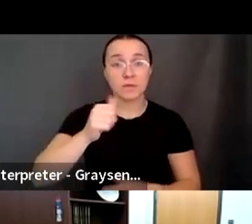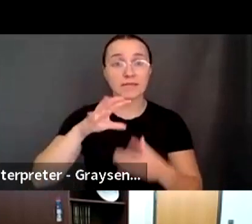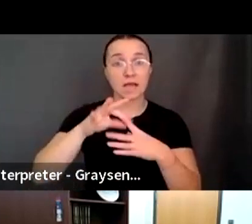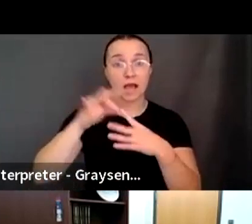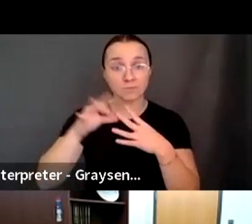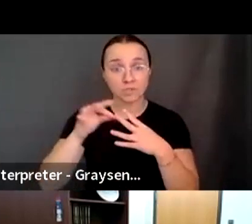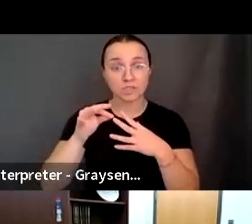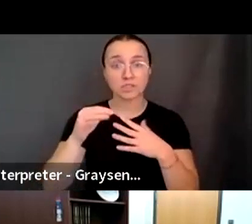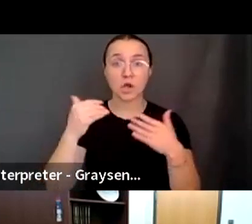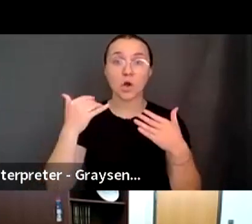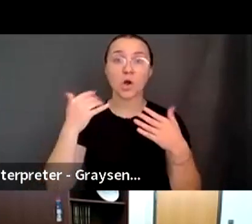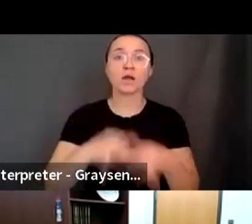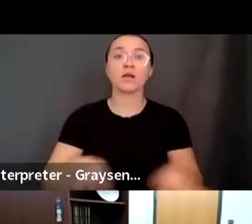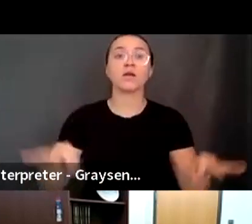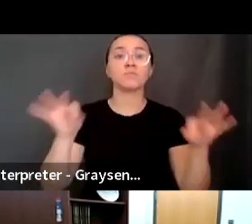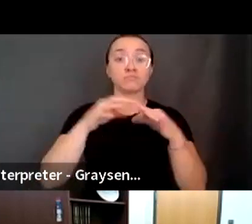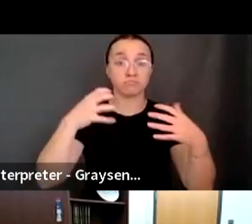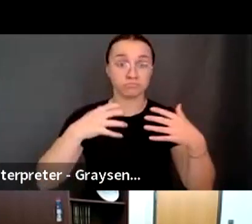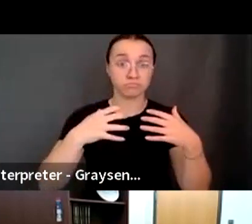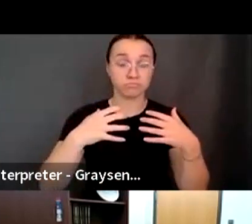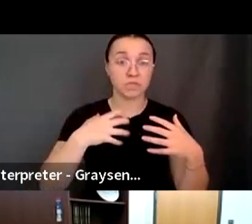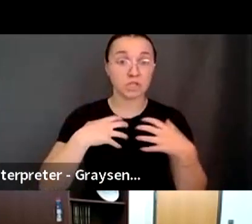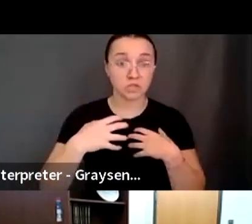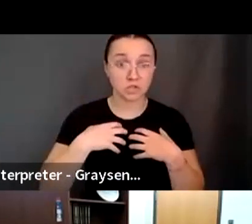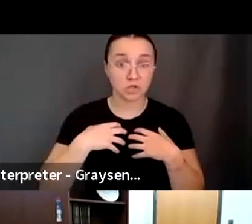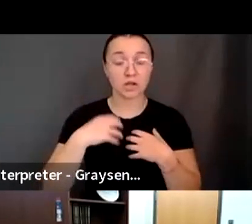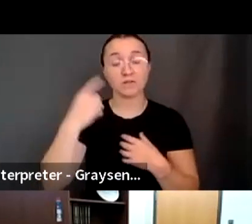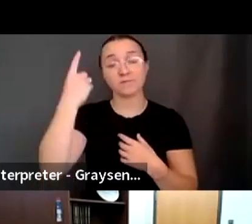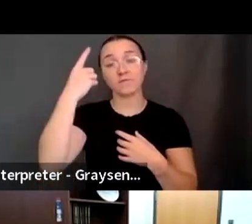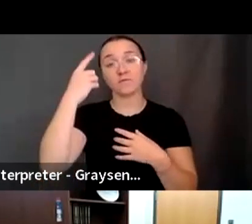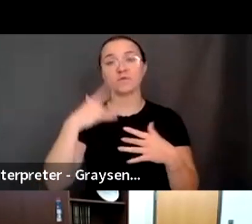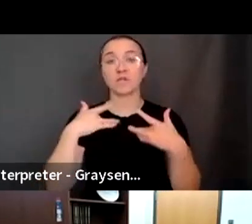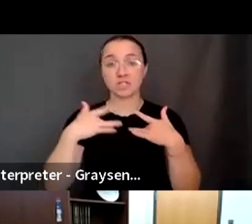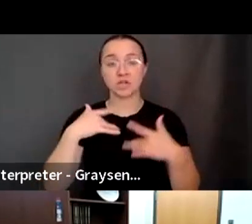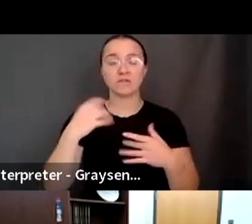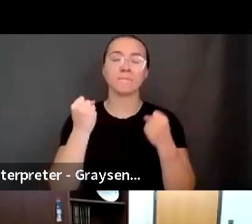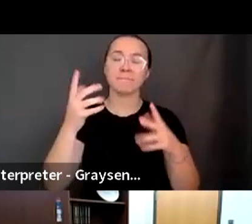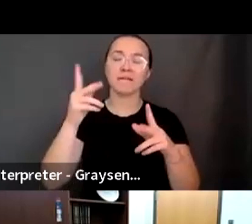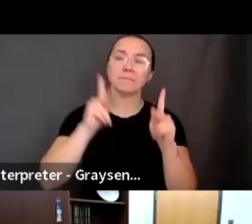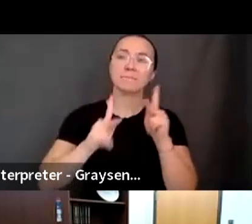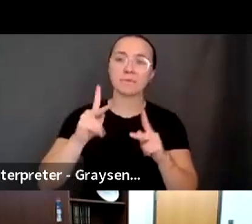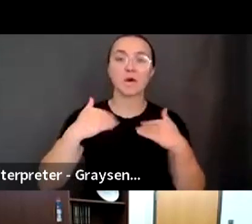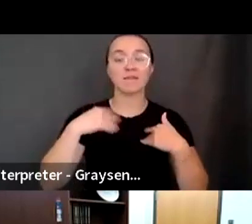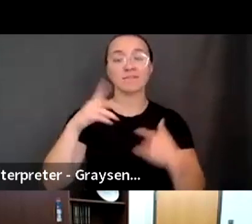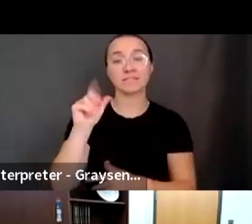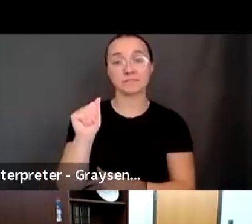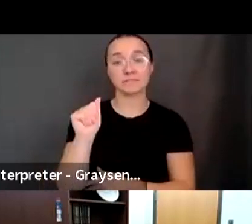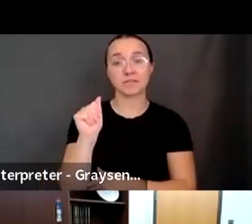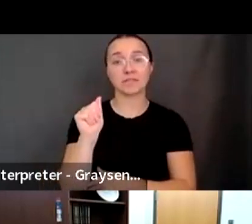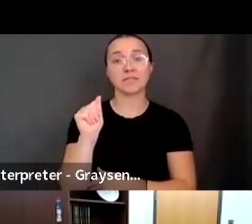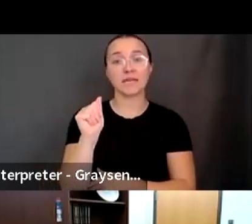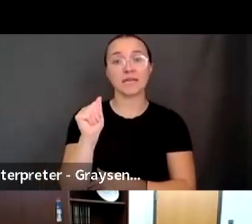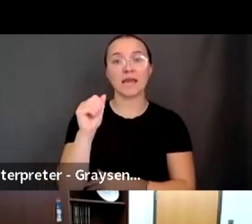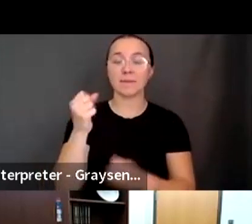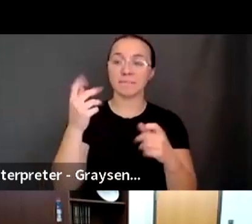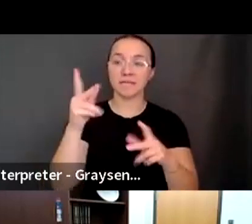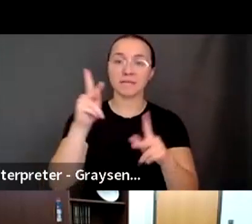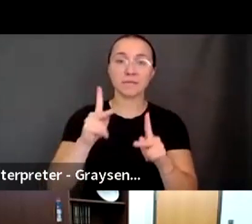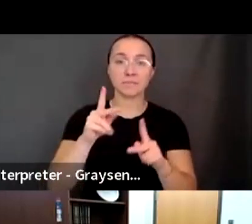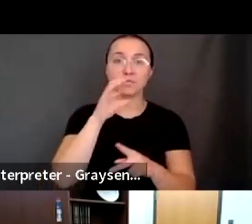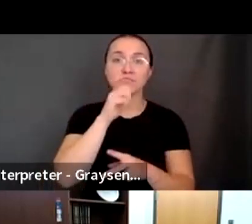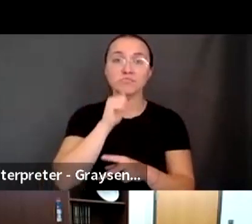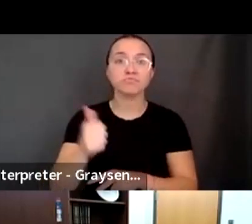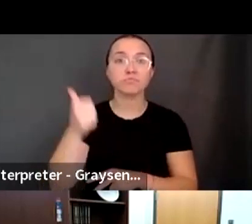are a critical concern for thousands of individuals with disabilities and those aging in the Knoxville area. How will